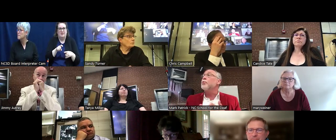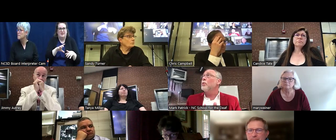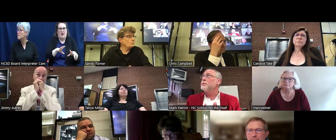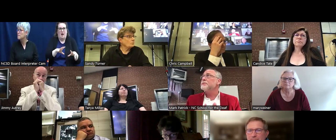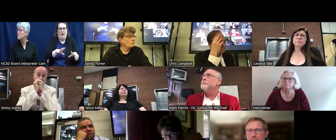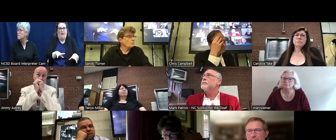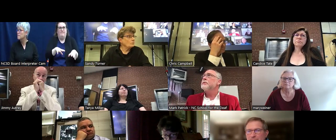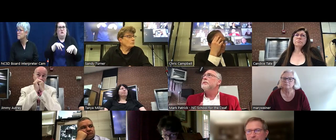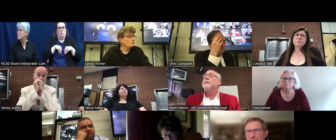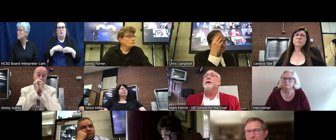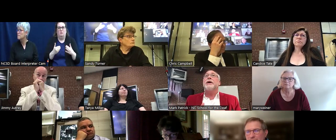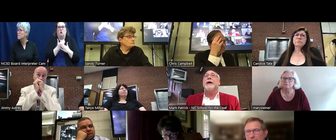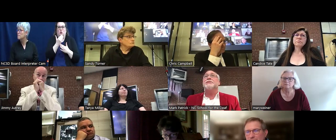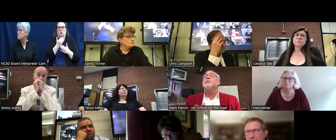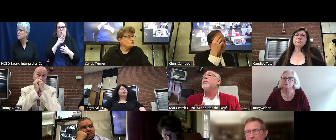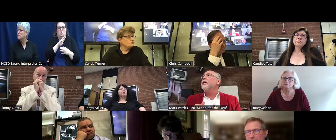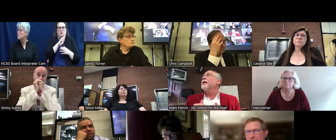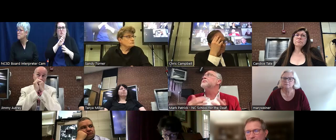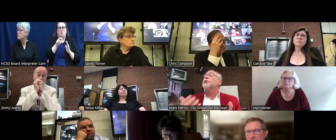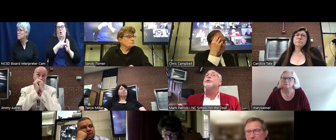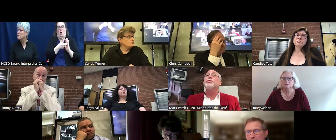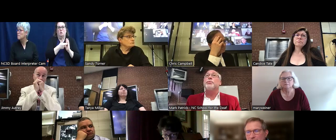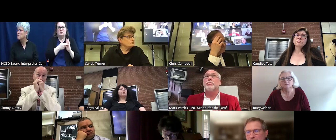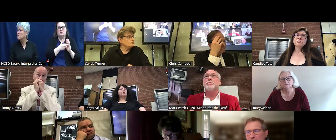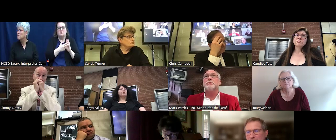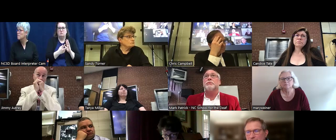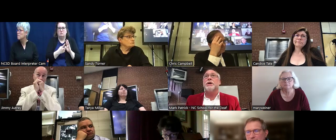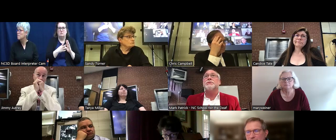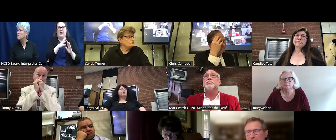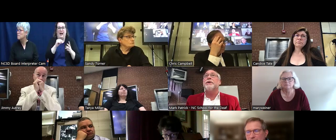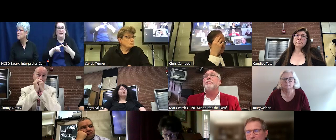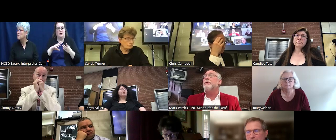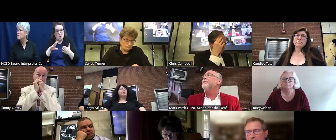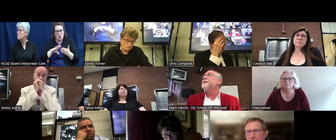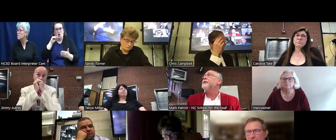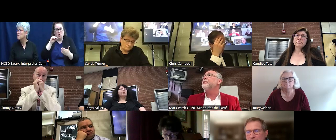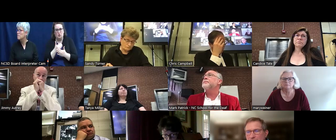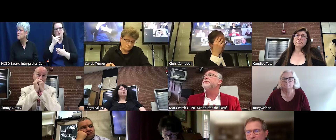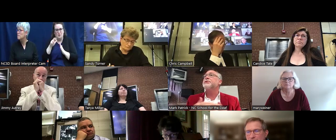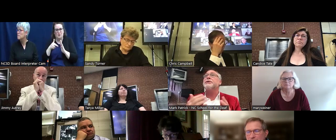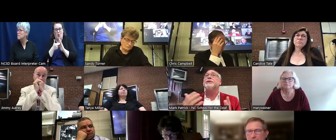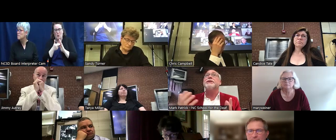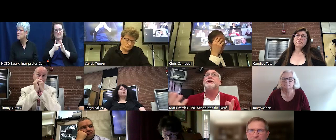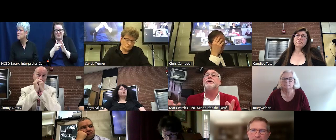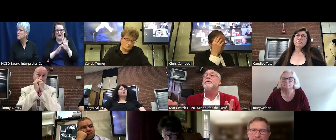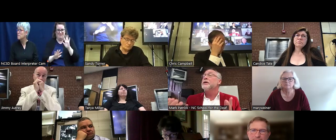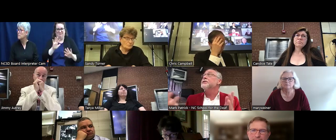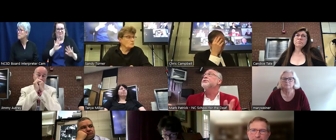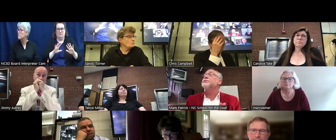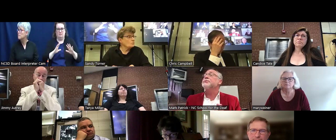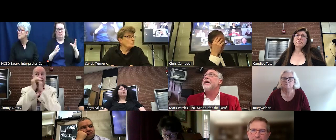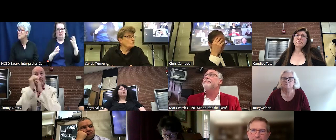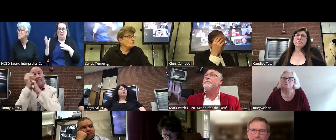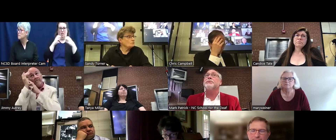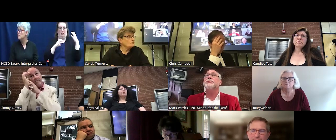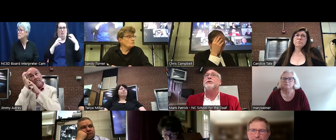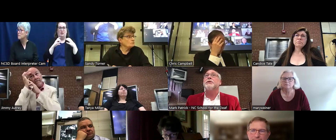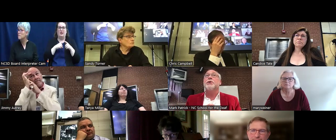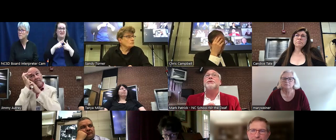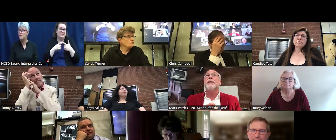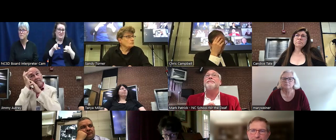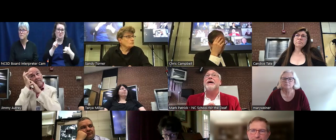new roles, as well as learn new roles as well, and then potentially needing additional staff